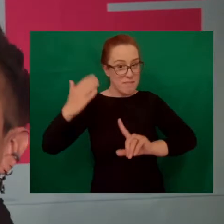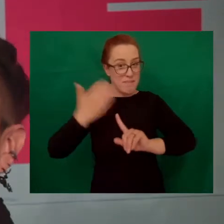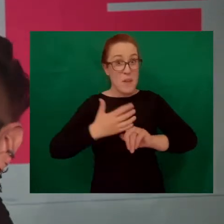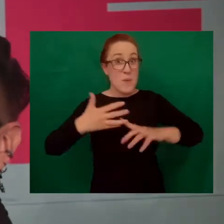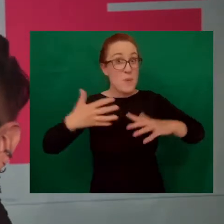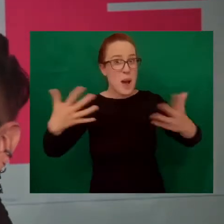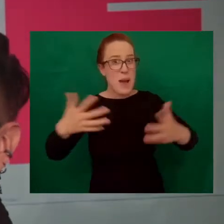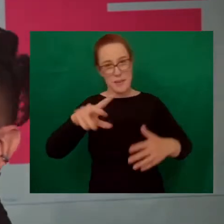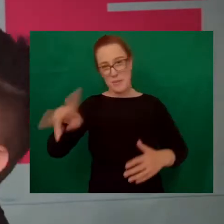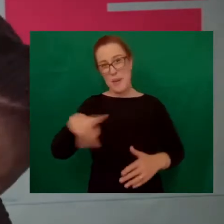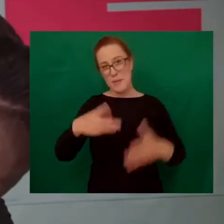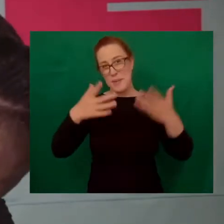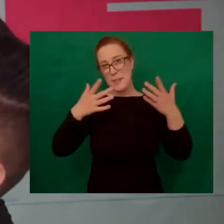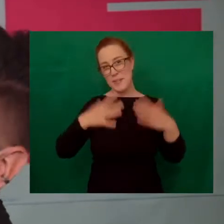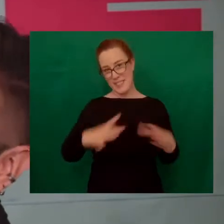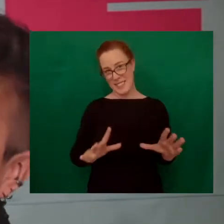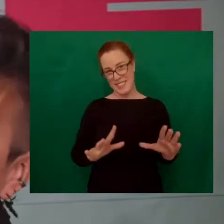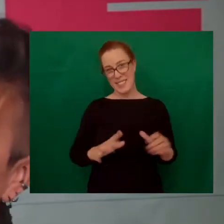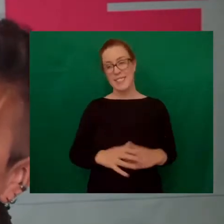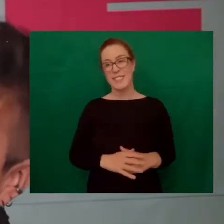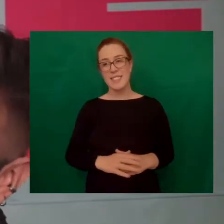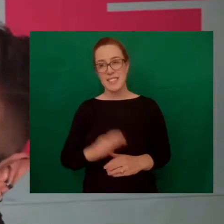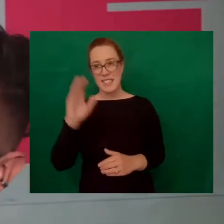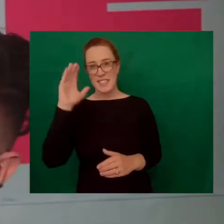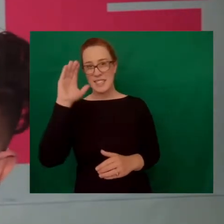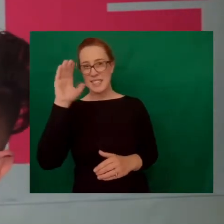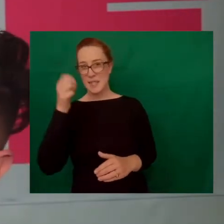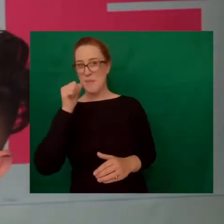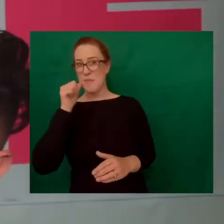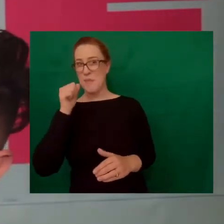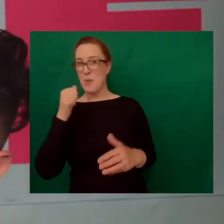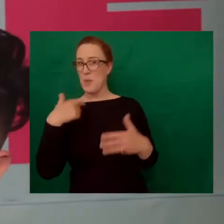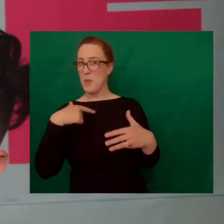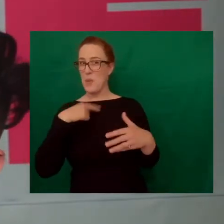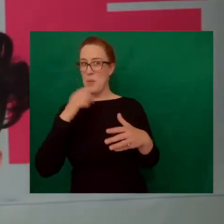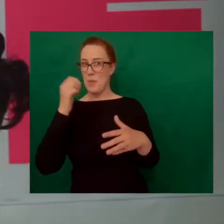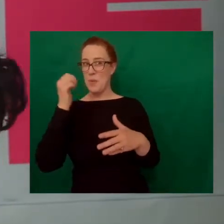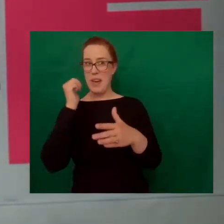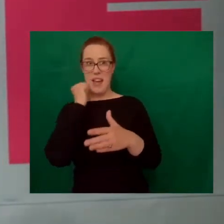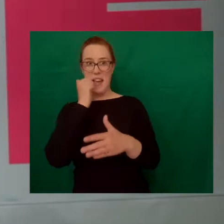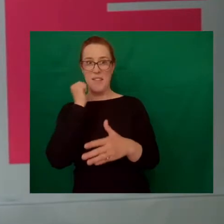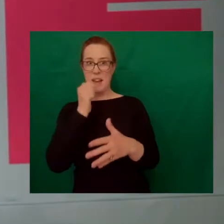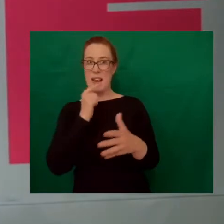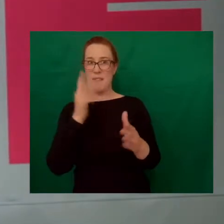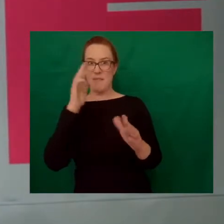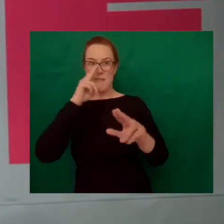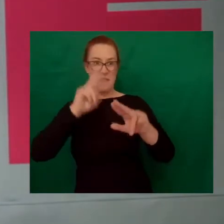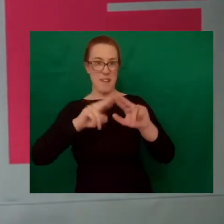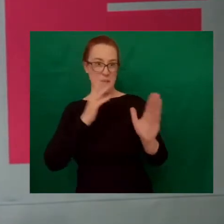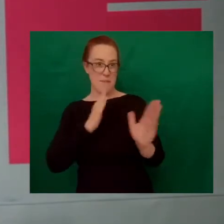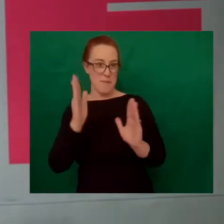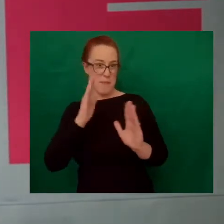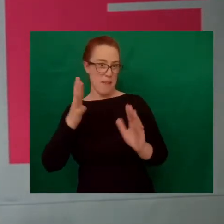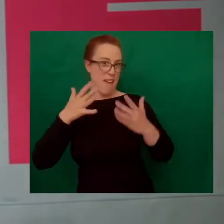purple dress. I think Phoenix is going to have a lot of fun planning their outfits for the week.